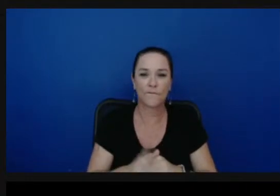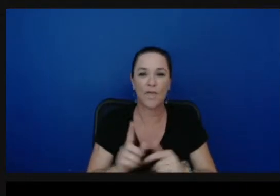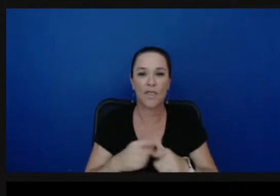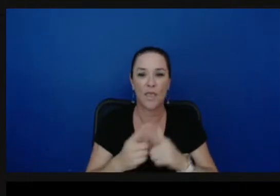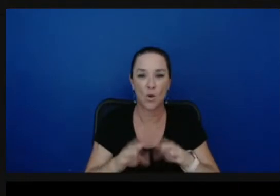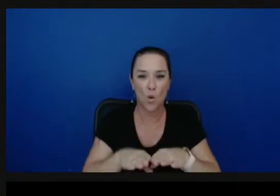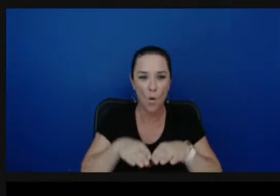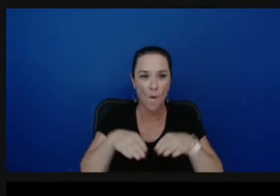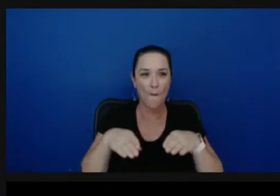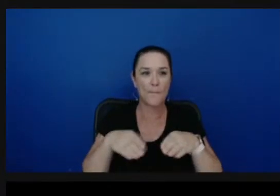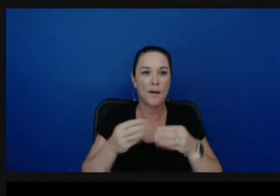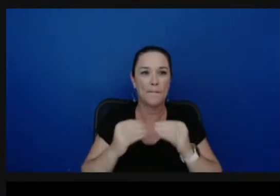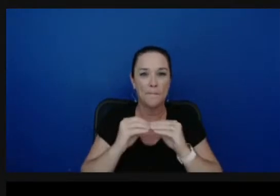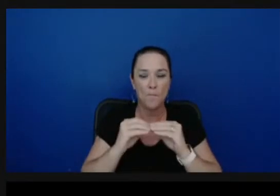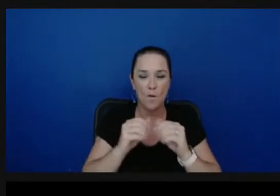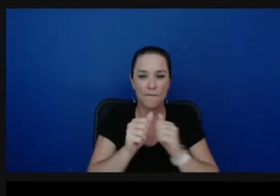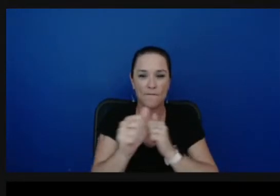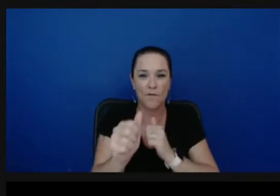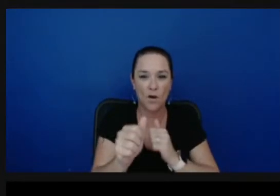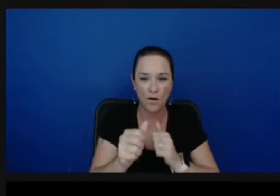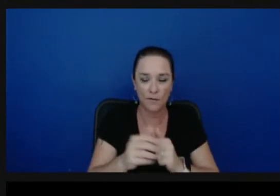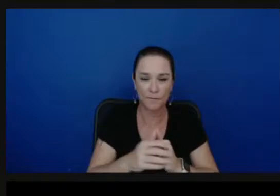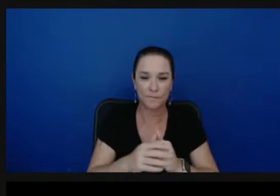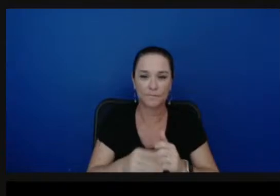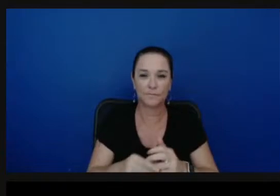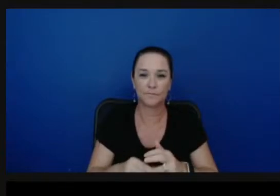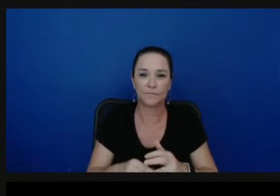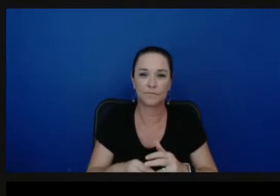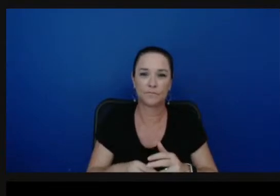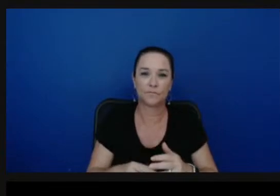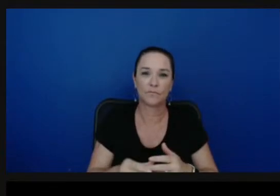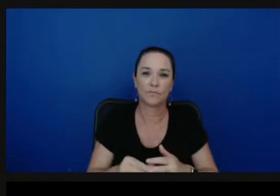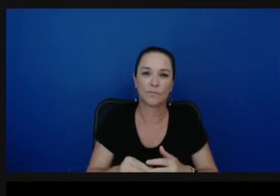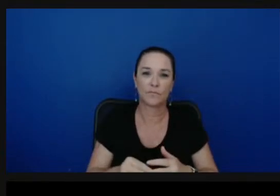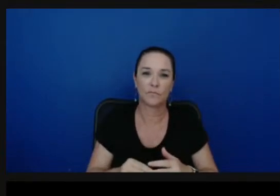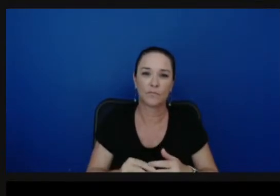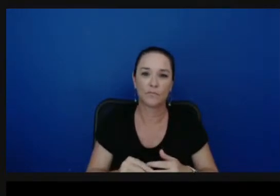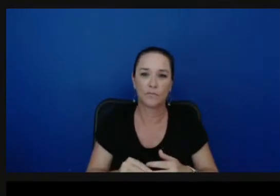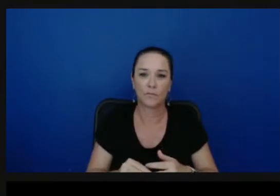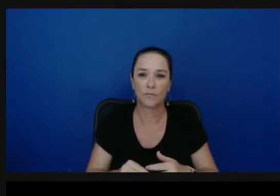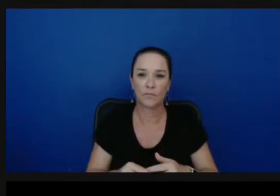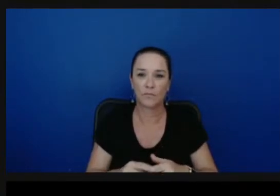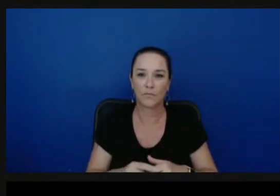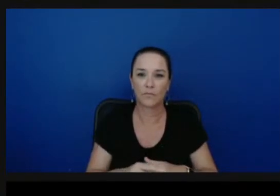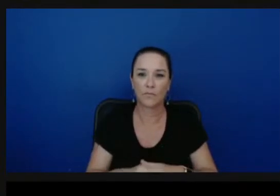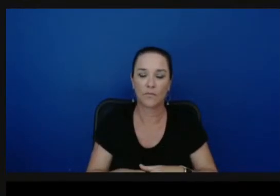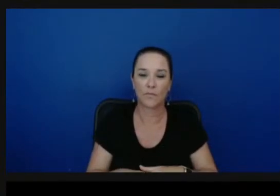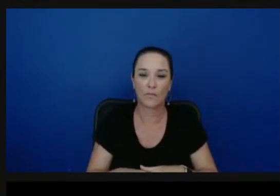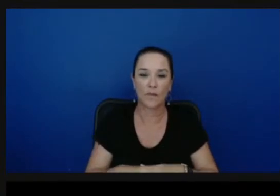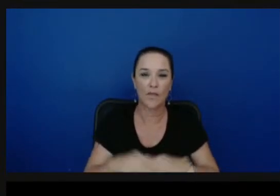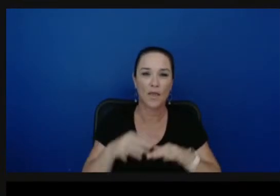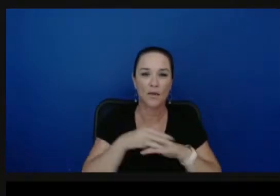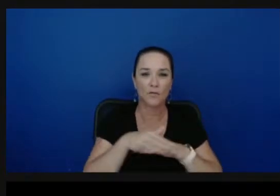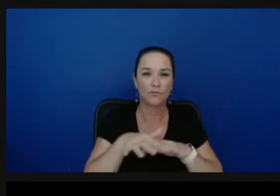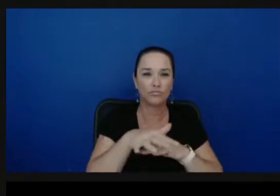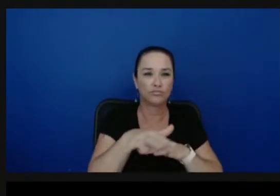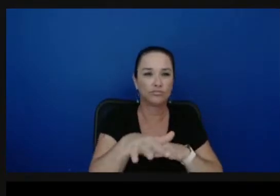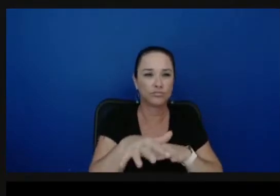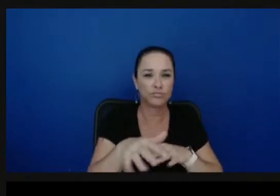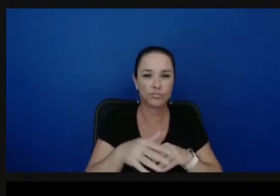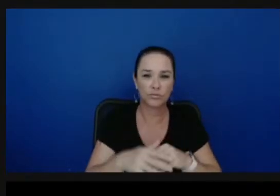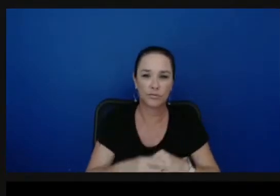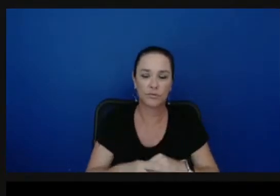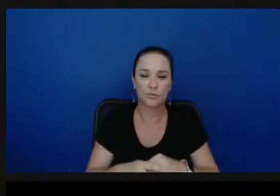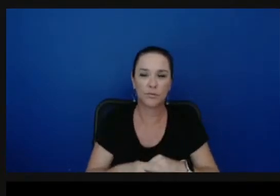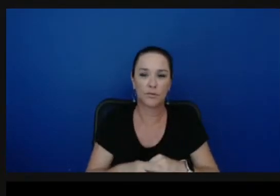up, all the way through the 23rd fissure as the pool lava flushes down and through, emerges out. At